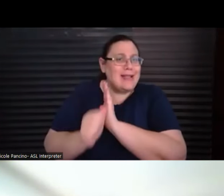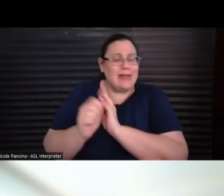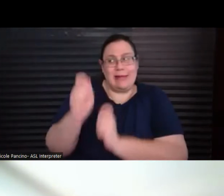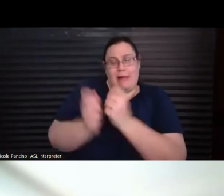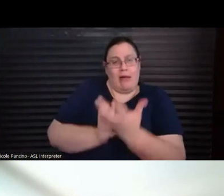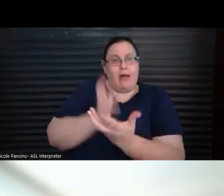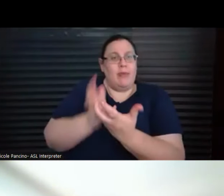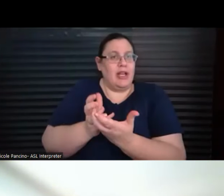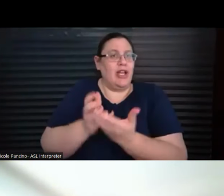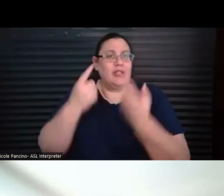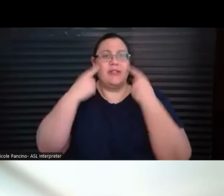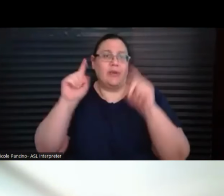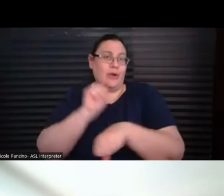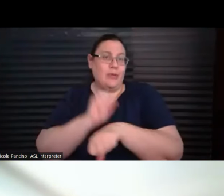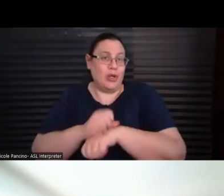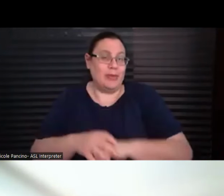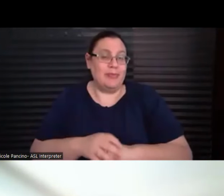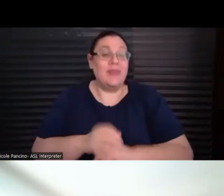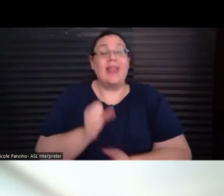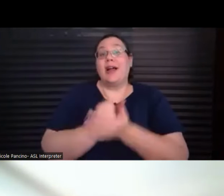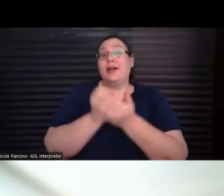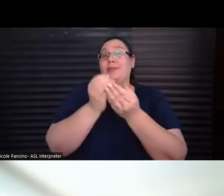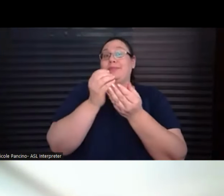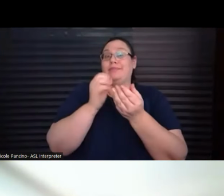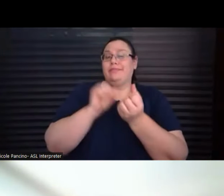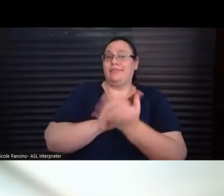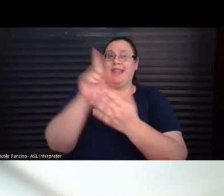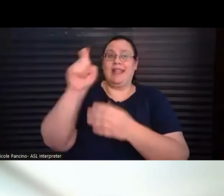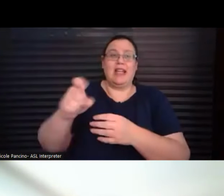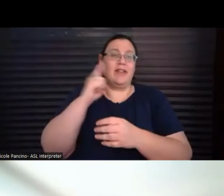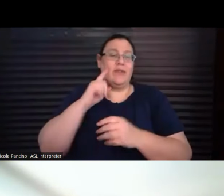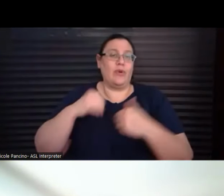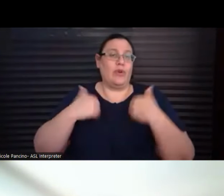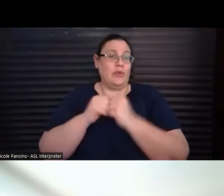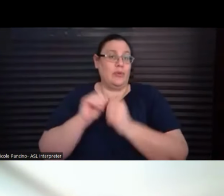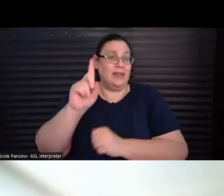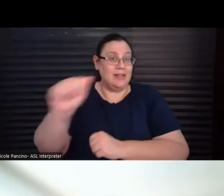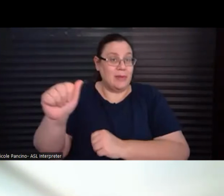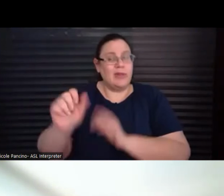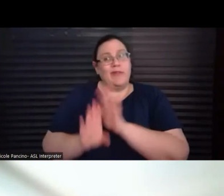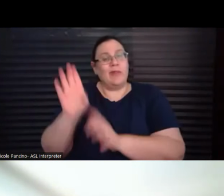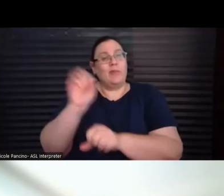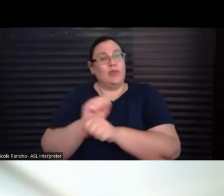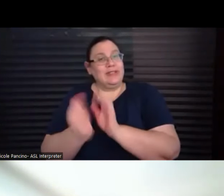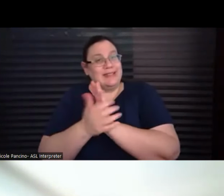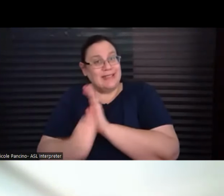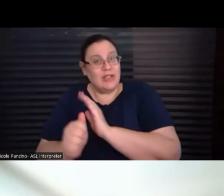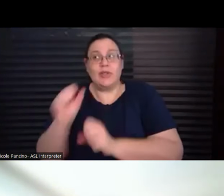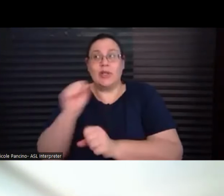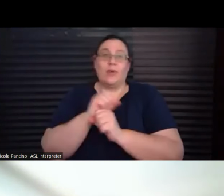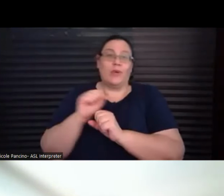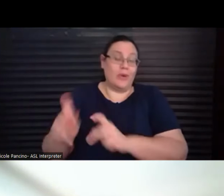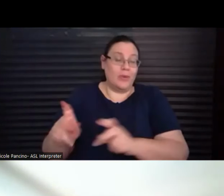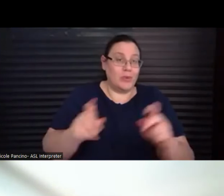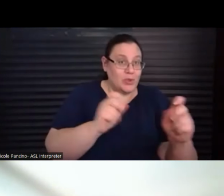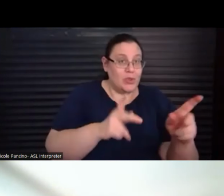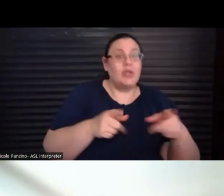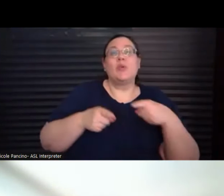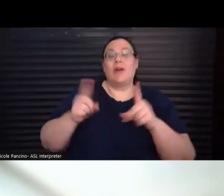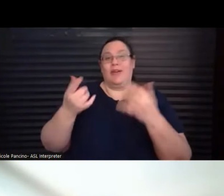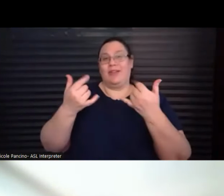employment. It helped address the need for youth with disabilities to develop work skills and work opportunities while they were still in school, and